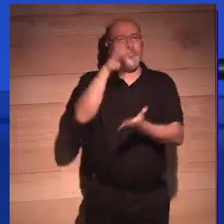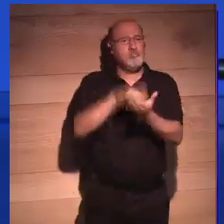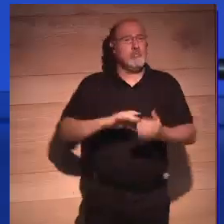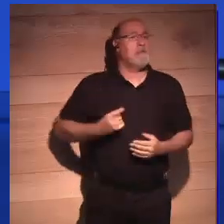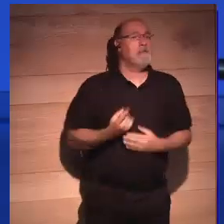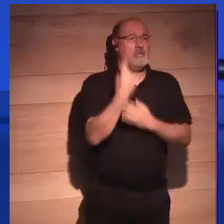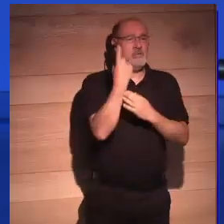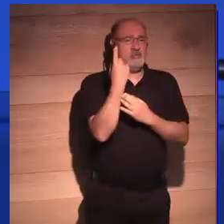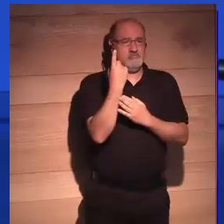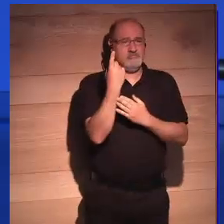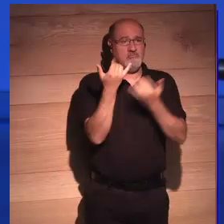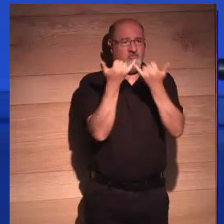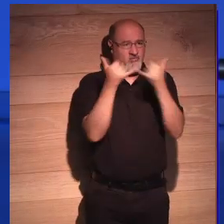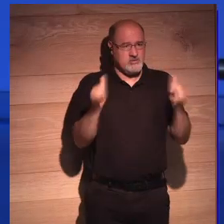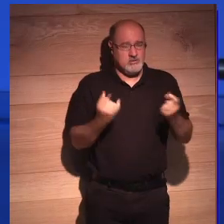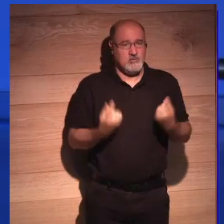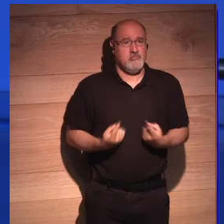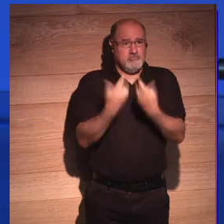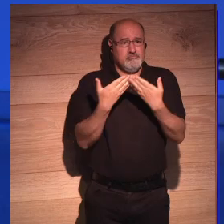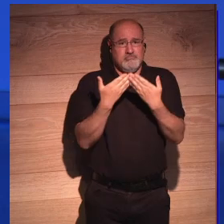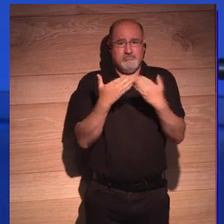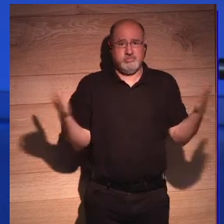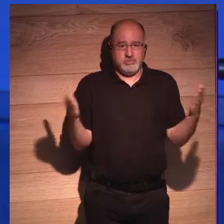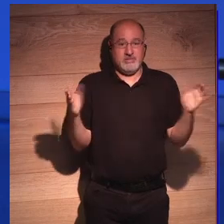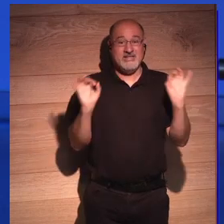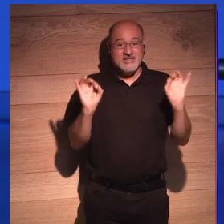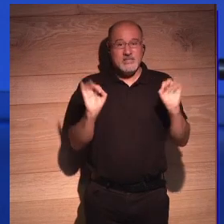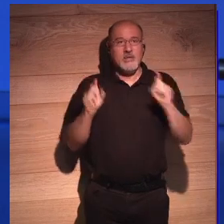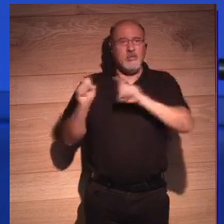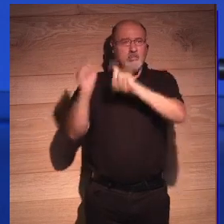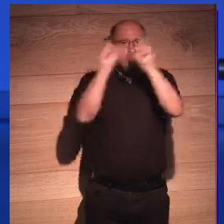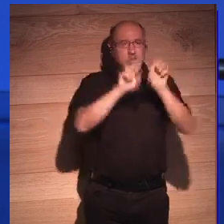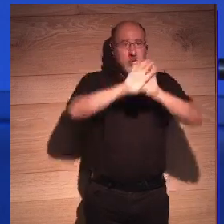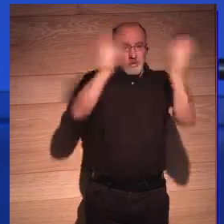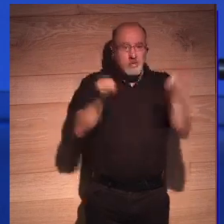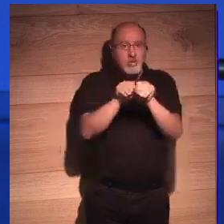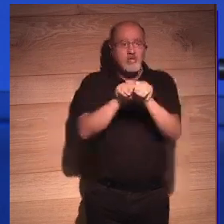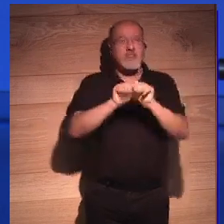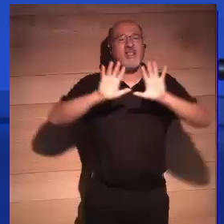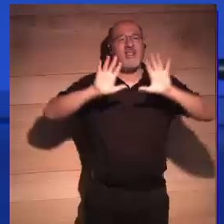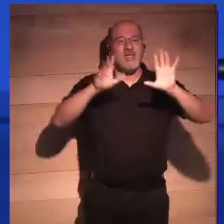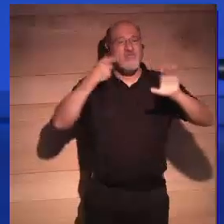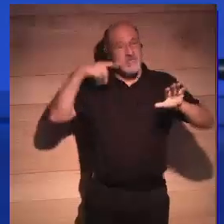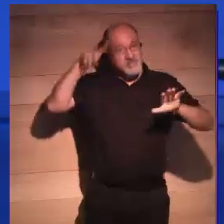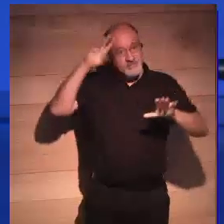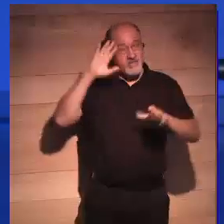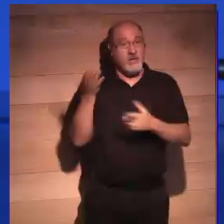to create this first festival. In order to do so, we gathered over 10